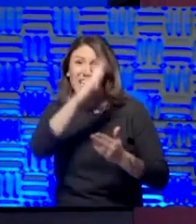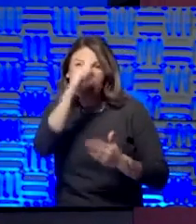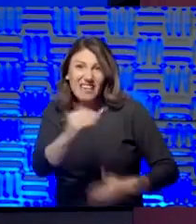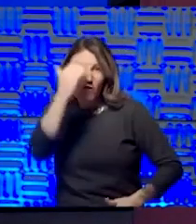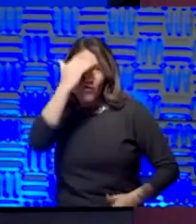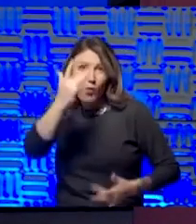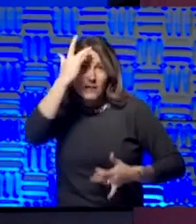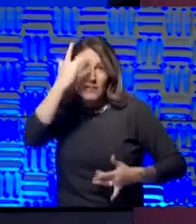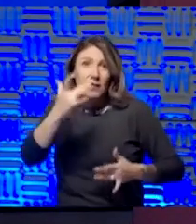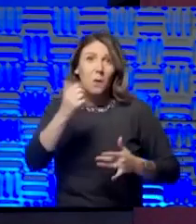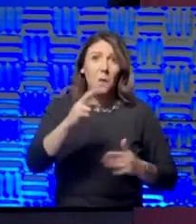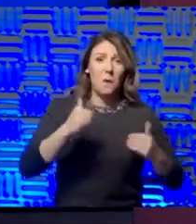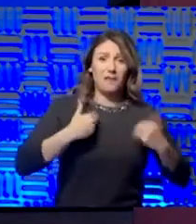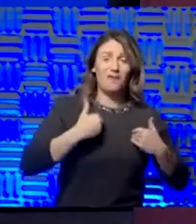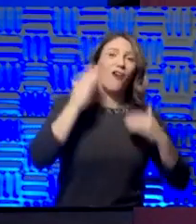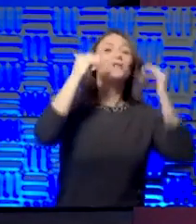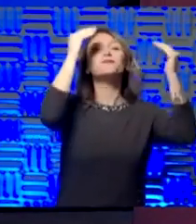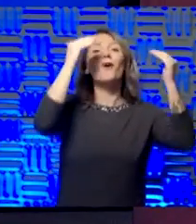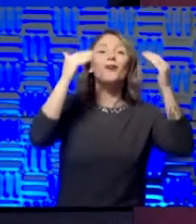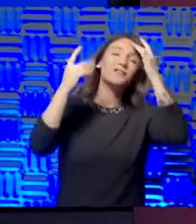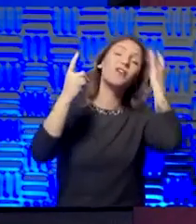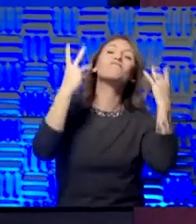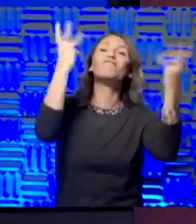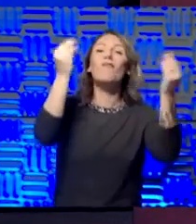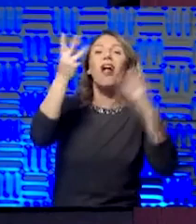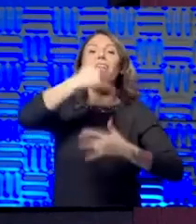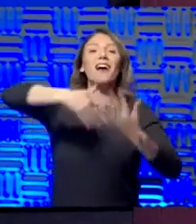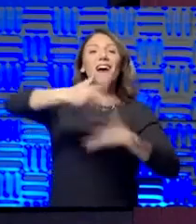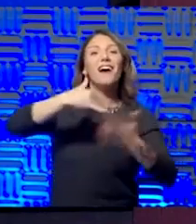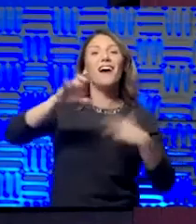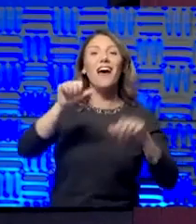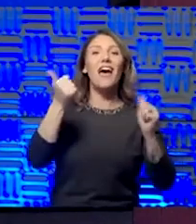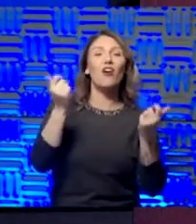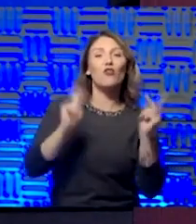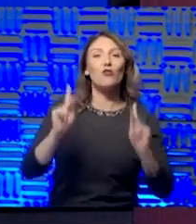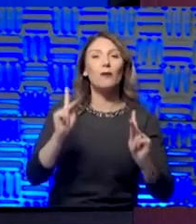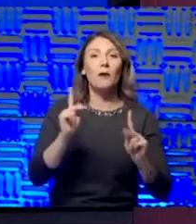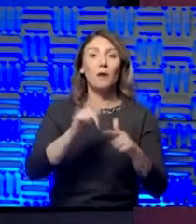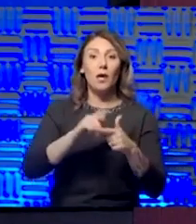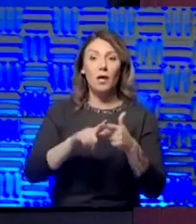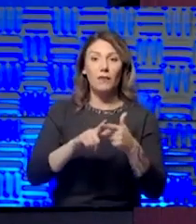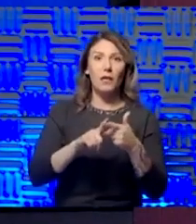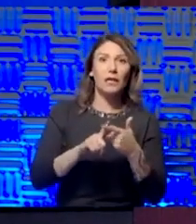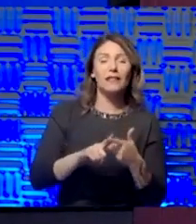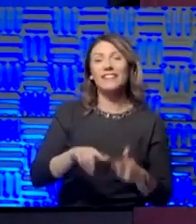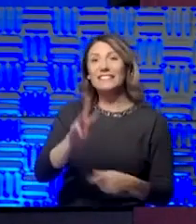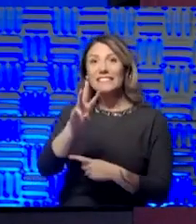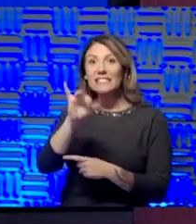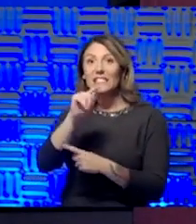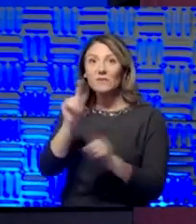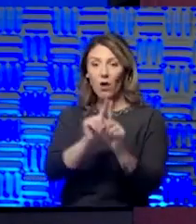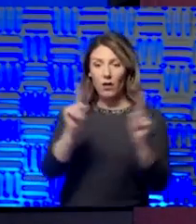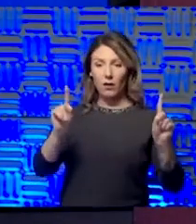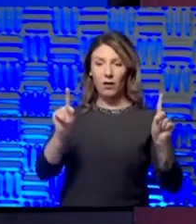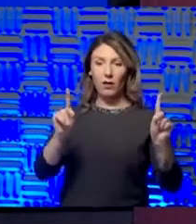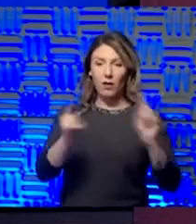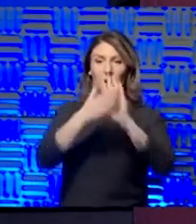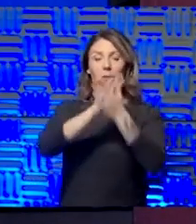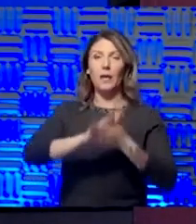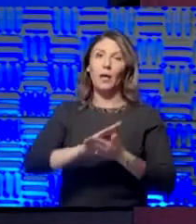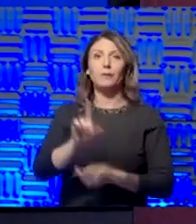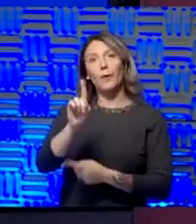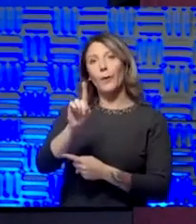know that they're sick. They go out, they congregate, they're around others, and pretty soon the 6-foot rule has become a 1-foot rule. And once